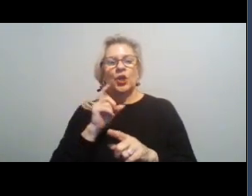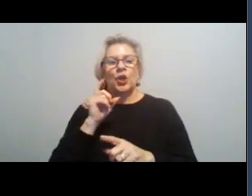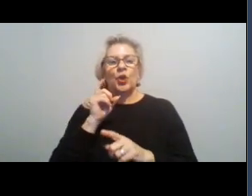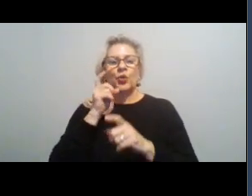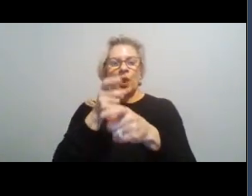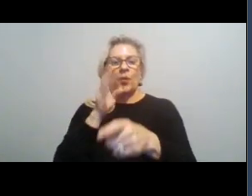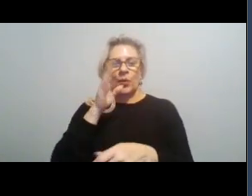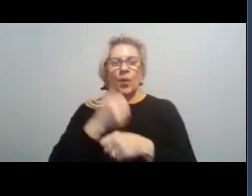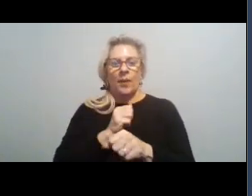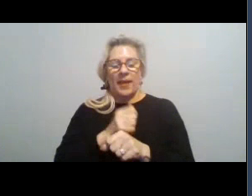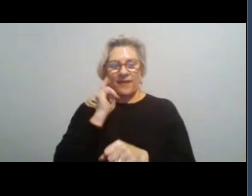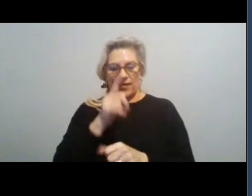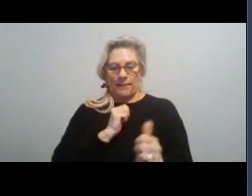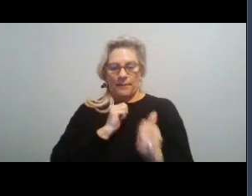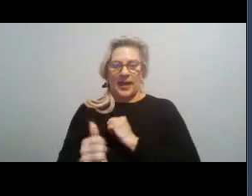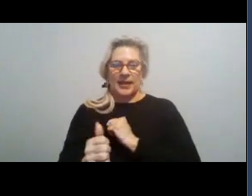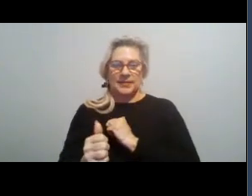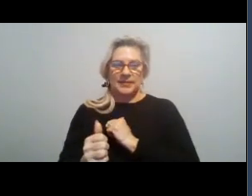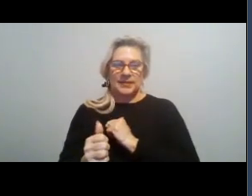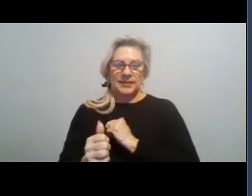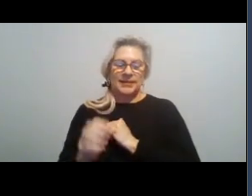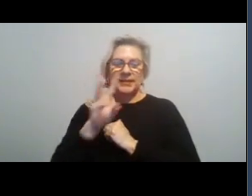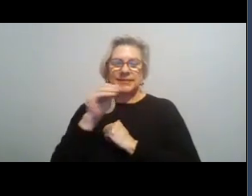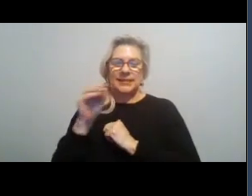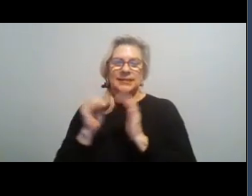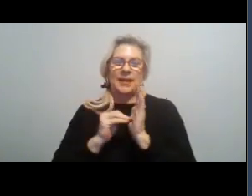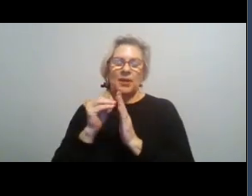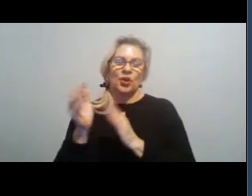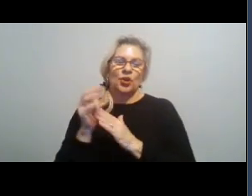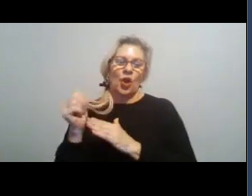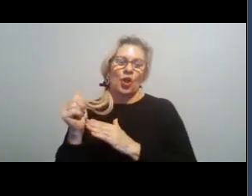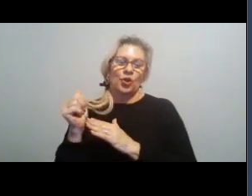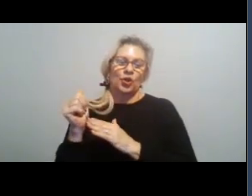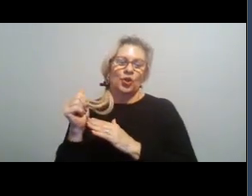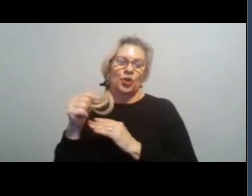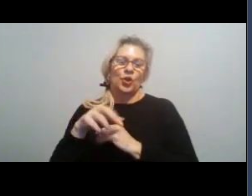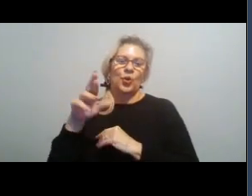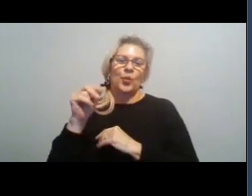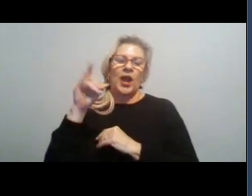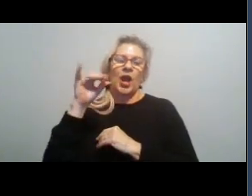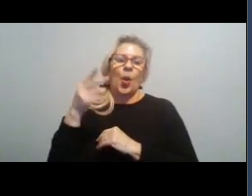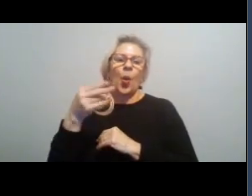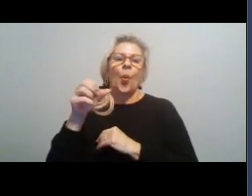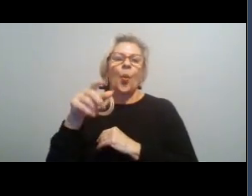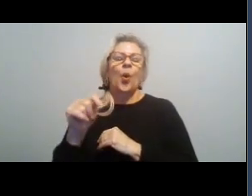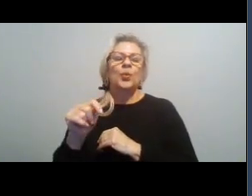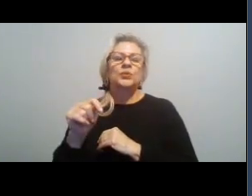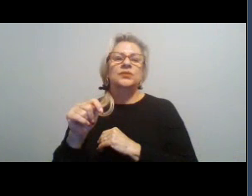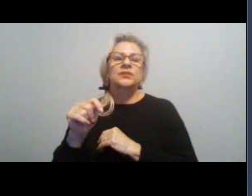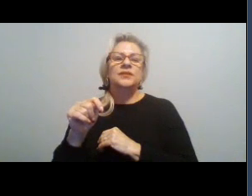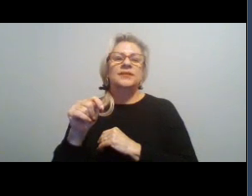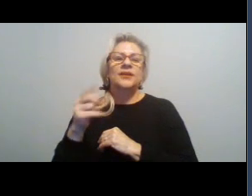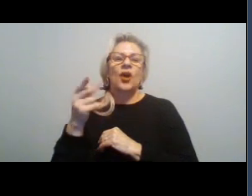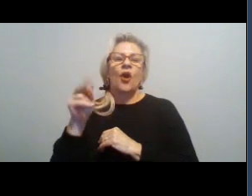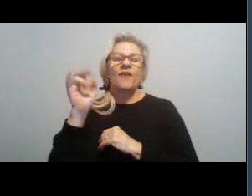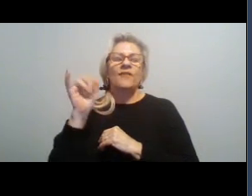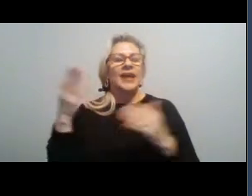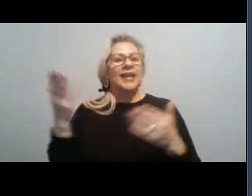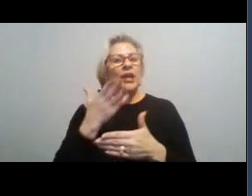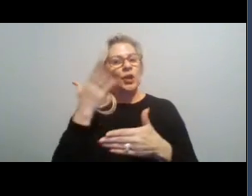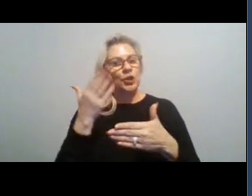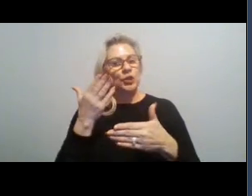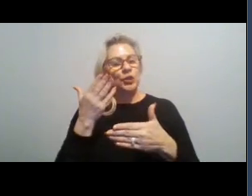this passes of $67 million, the radio host Paul Harvey used to say, and here's the rest of the